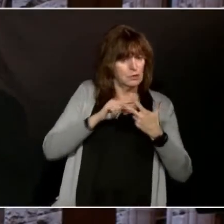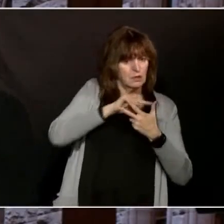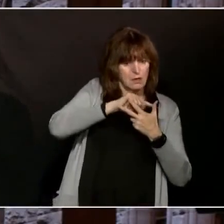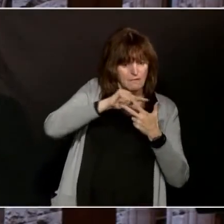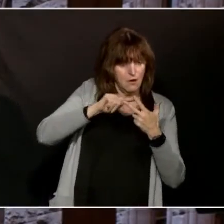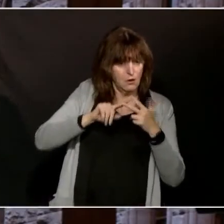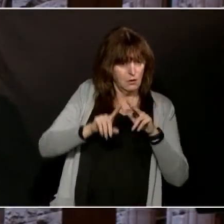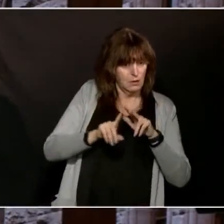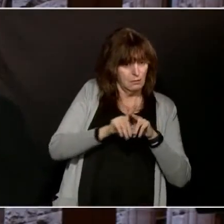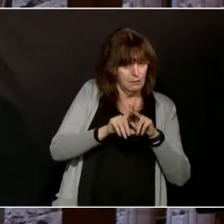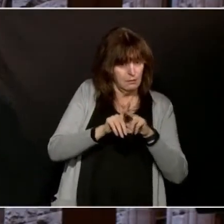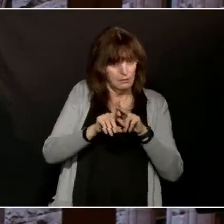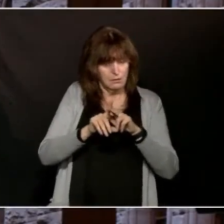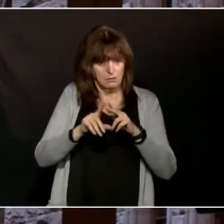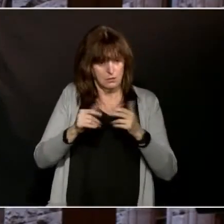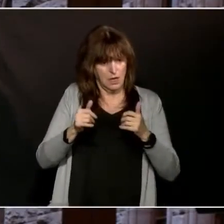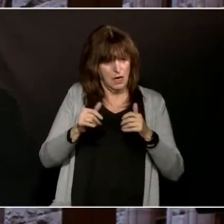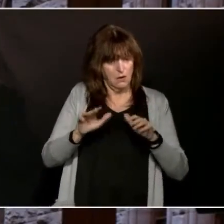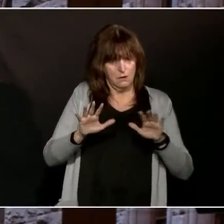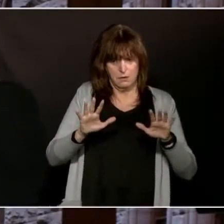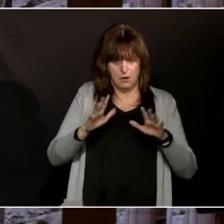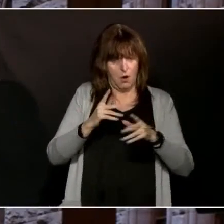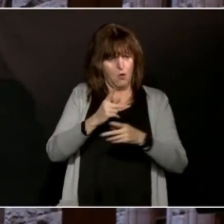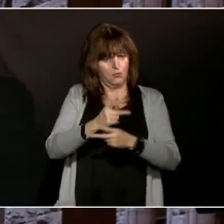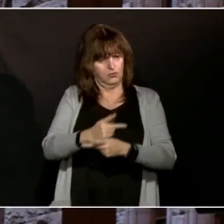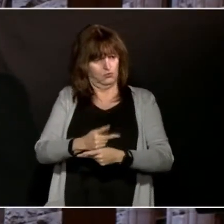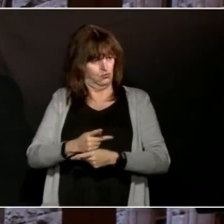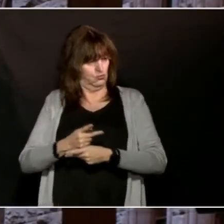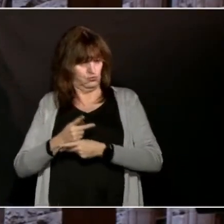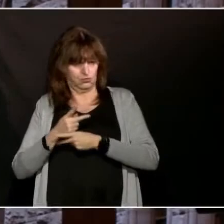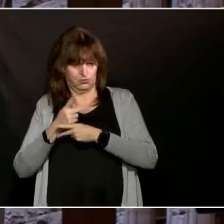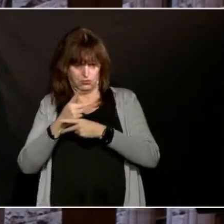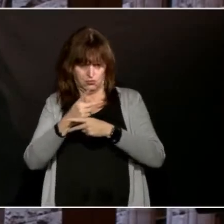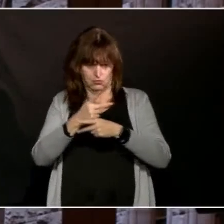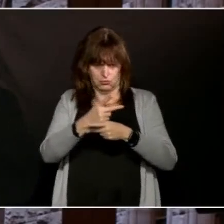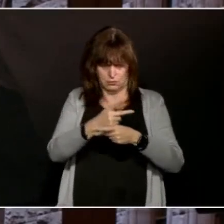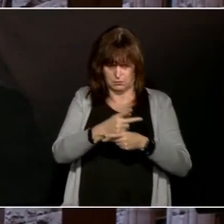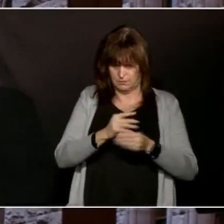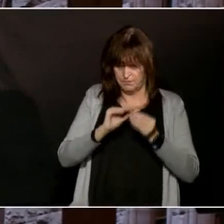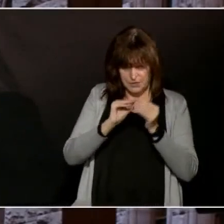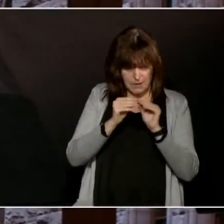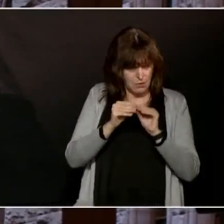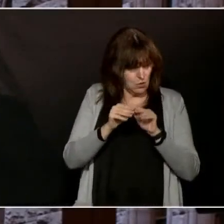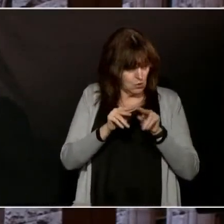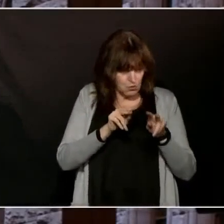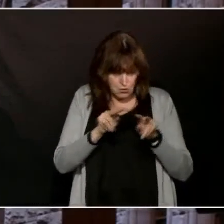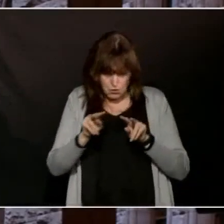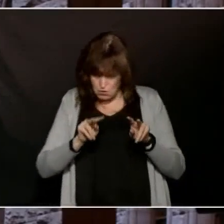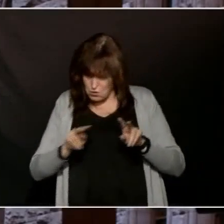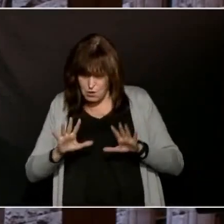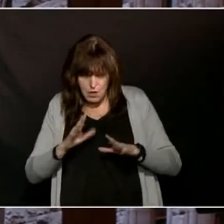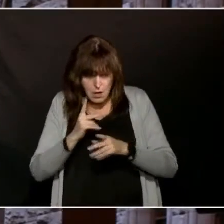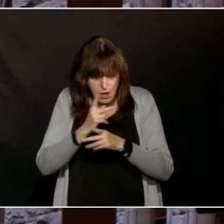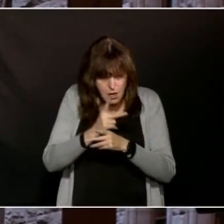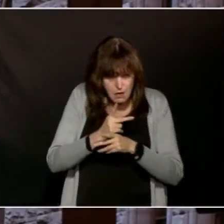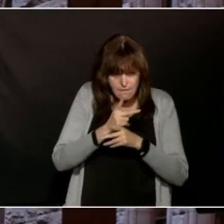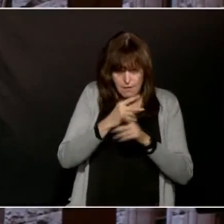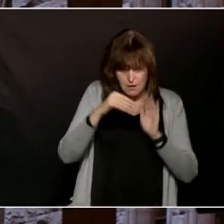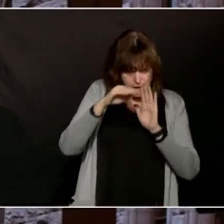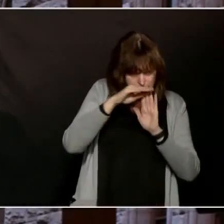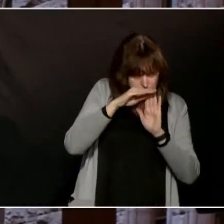situation. And so we are trying to look at those numbers carefully. We're putting all those extra measures into saying on Monday, we're opening up